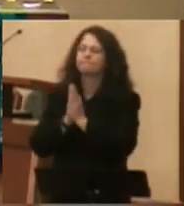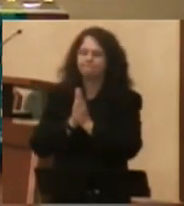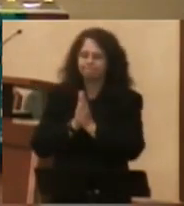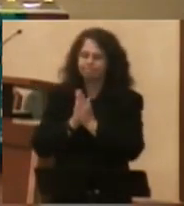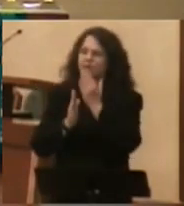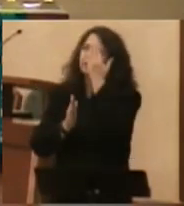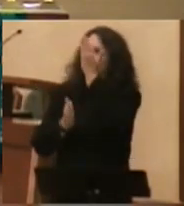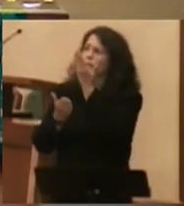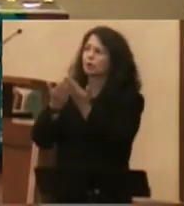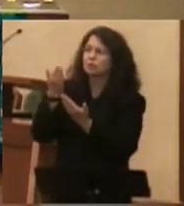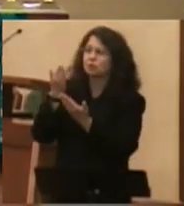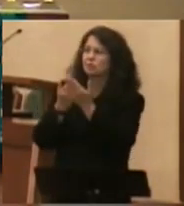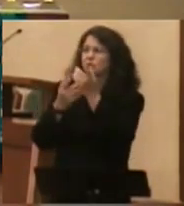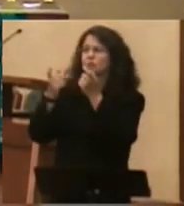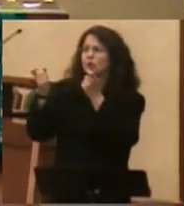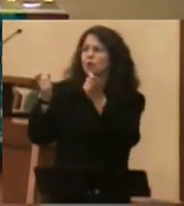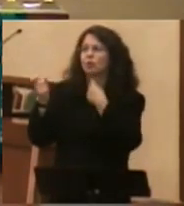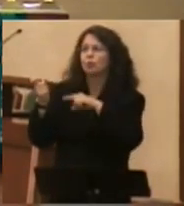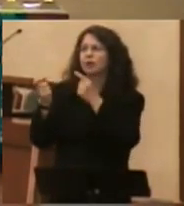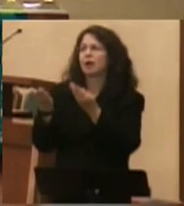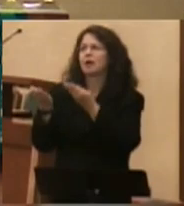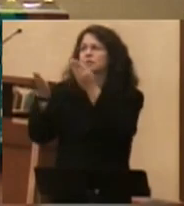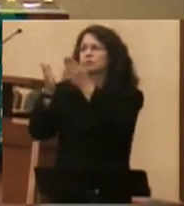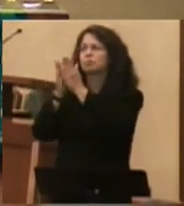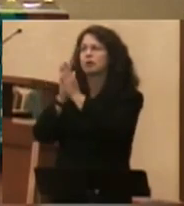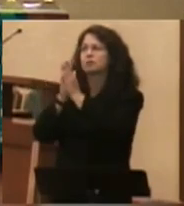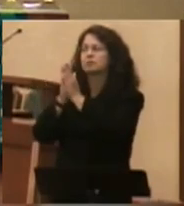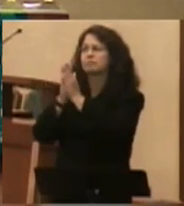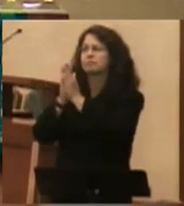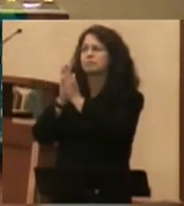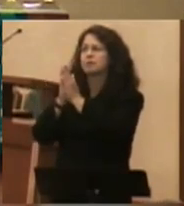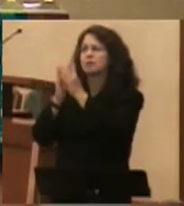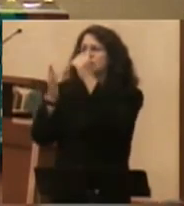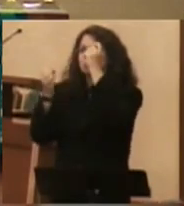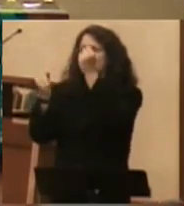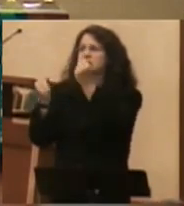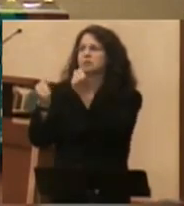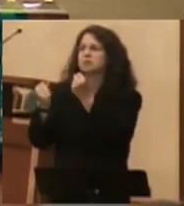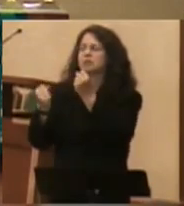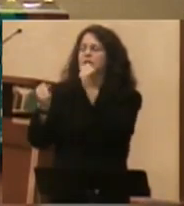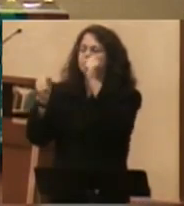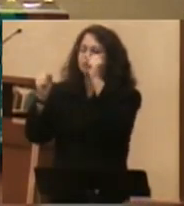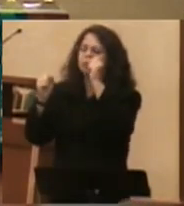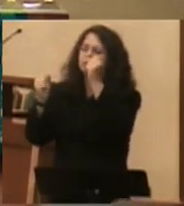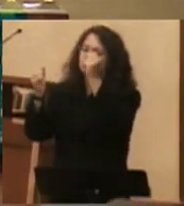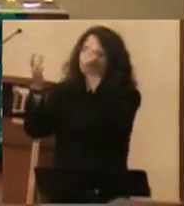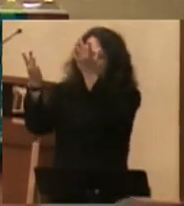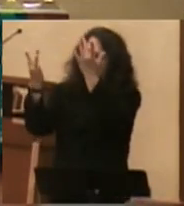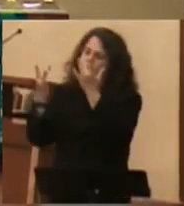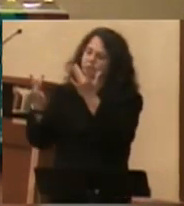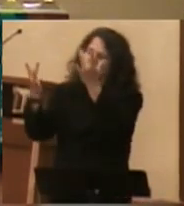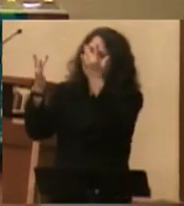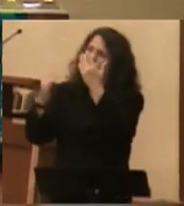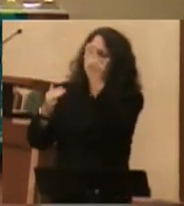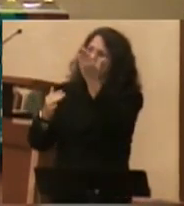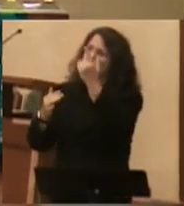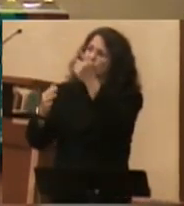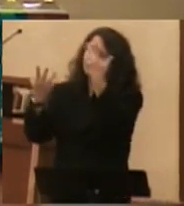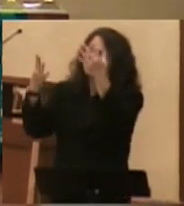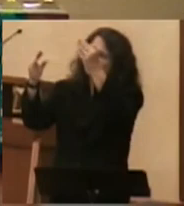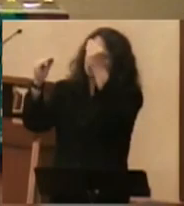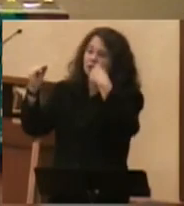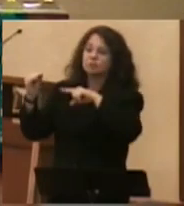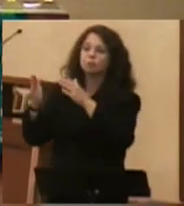Into your hands we place all our prayers, spoken and unspoken, trusting in the mercy of Christ Jesus, who taught us to